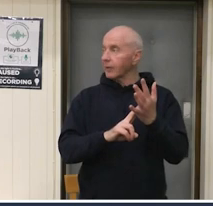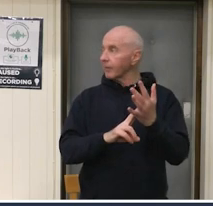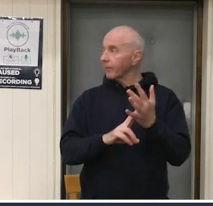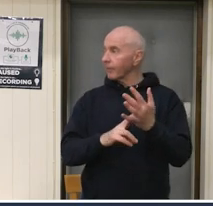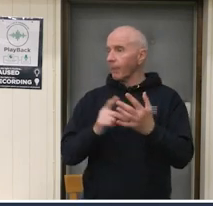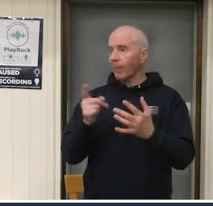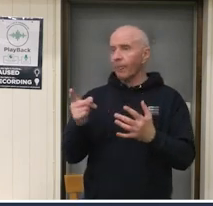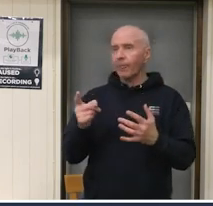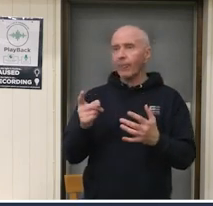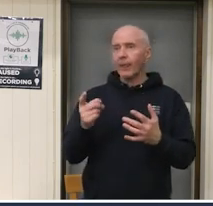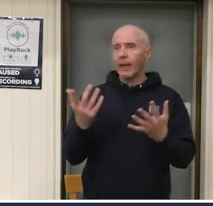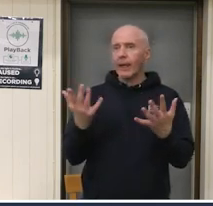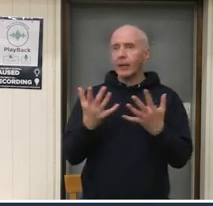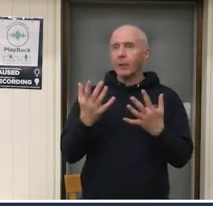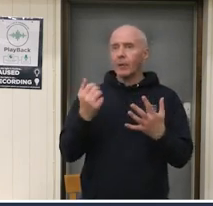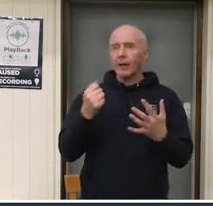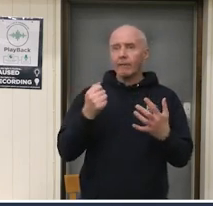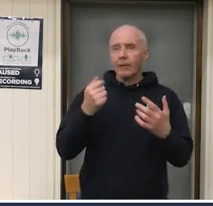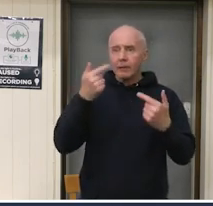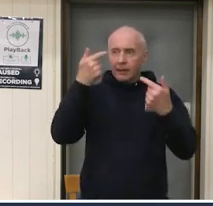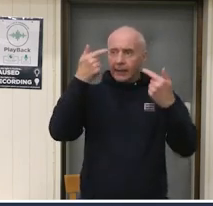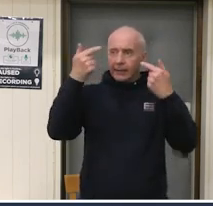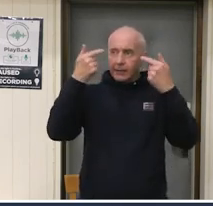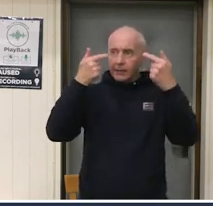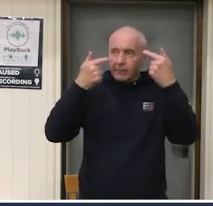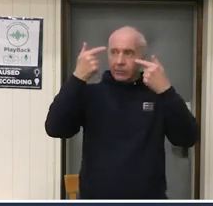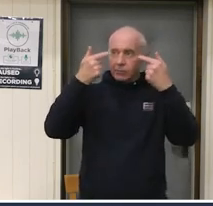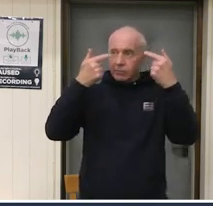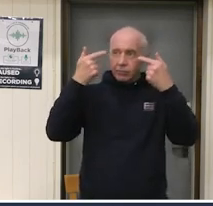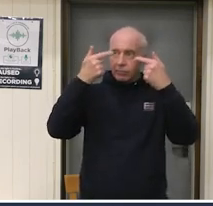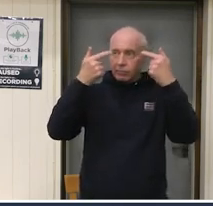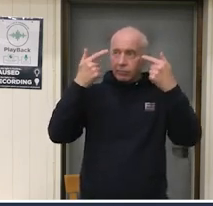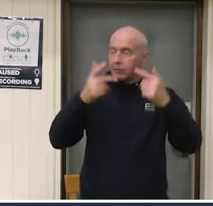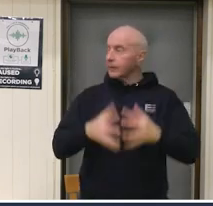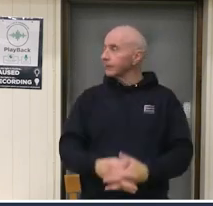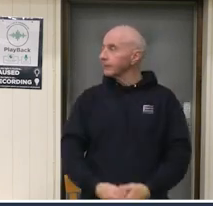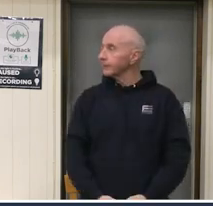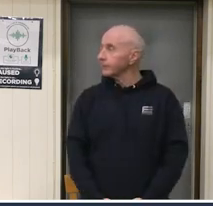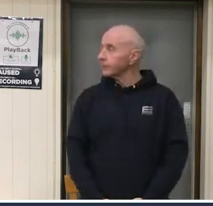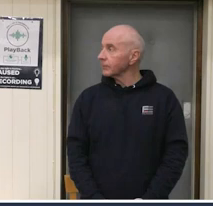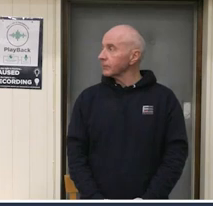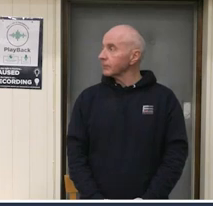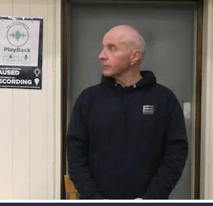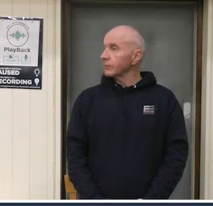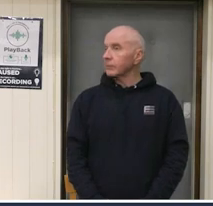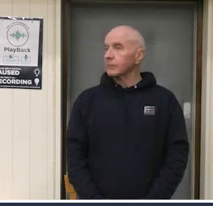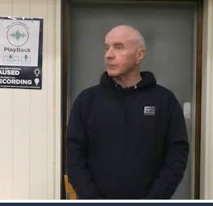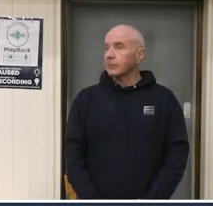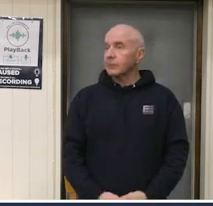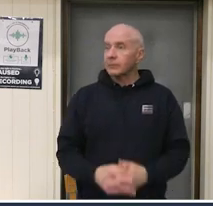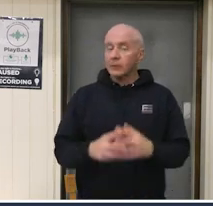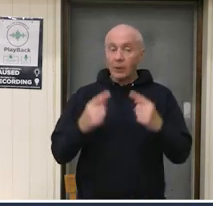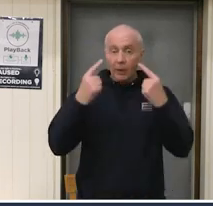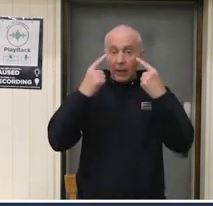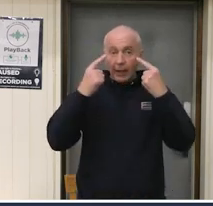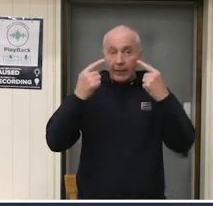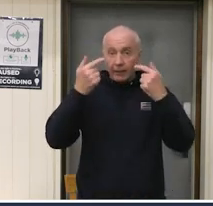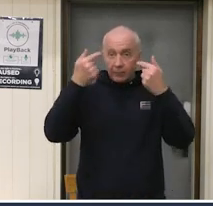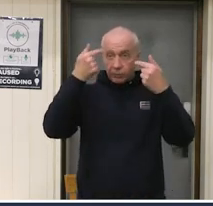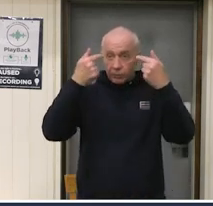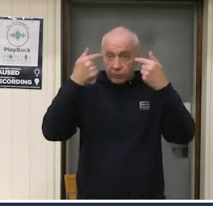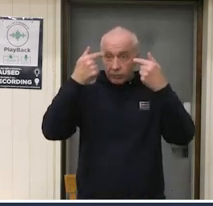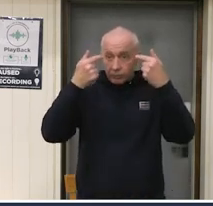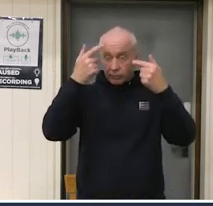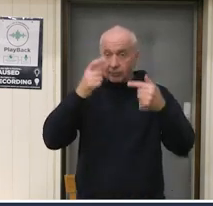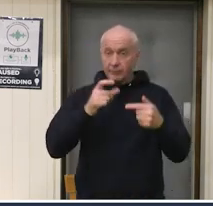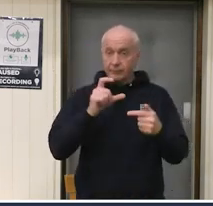lasered in here? No. Yeah. You have, right. So when your eye was in the way of that laser, your cornea was